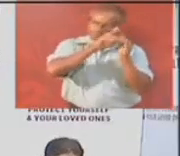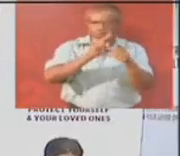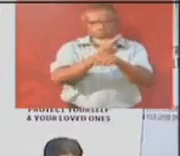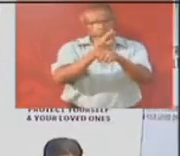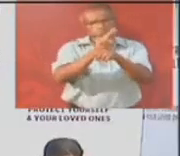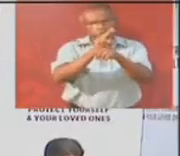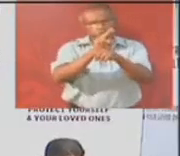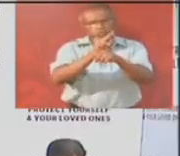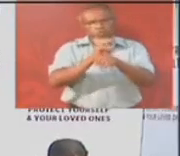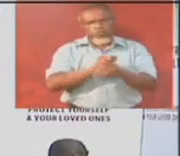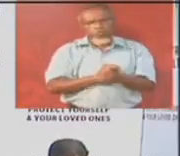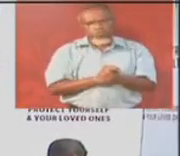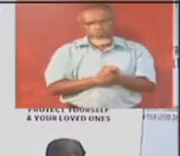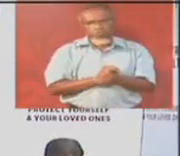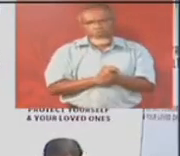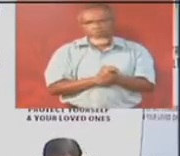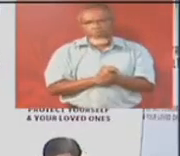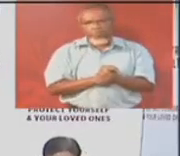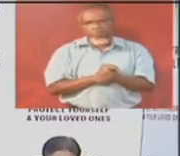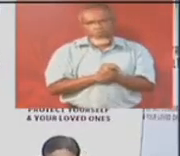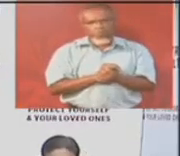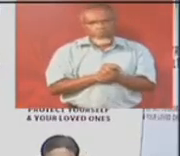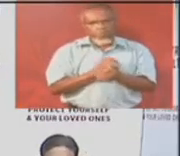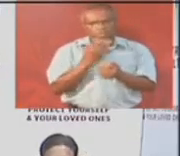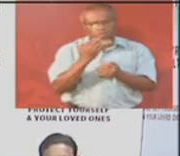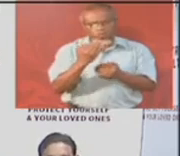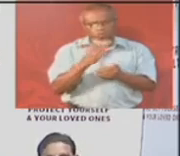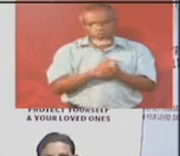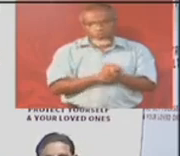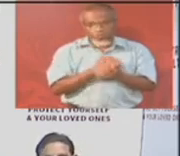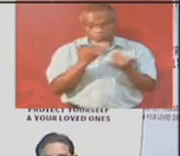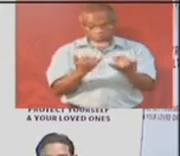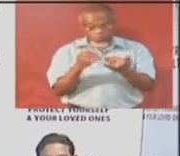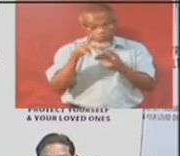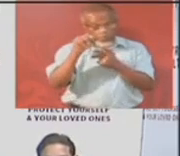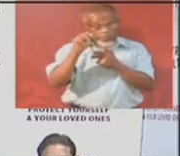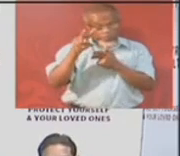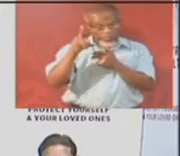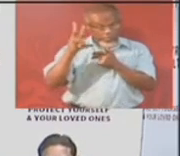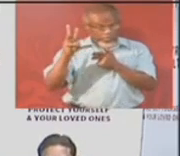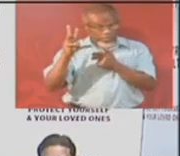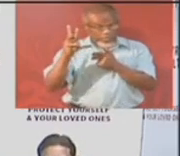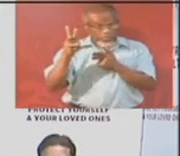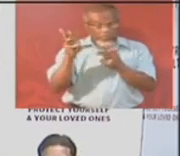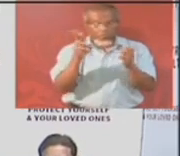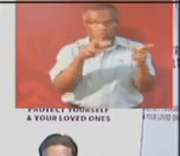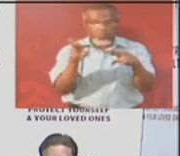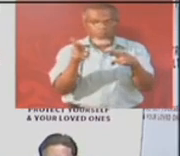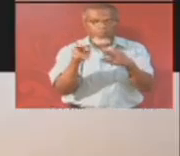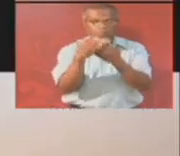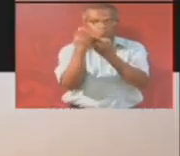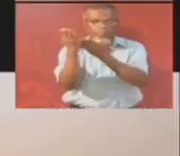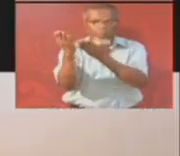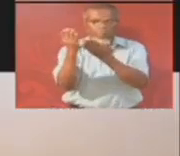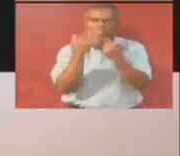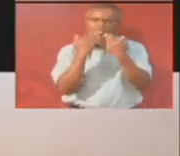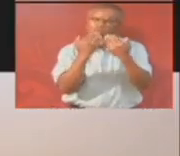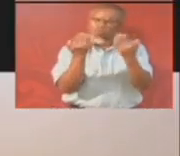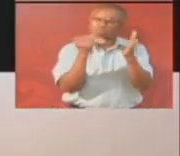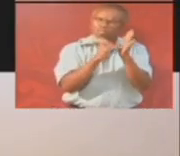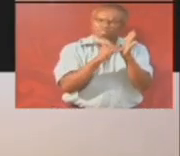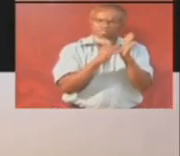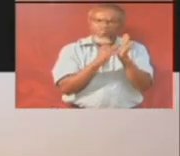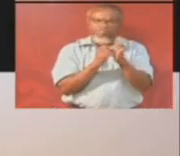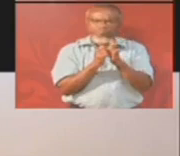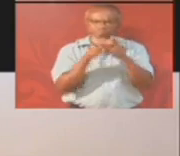Thank you, Minister. TV6, we are ready for your question. Thank you again. Minister, I'm